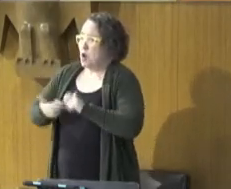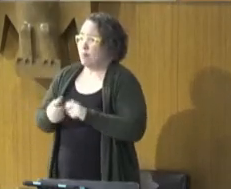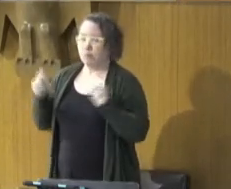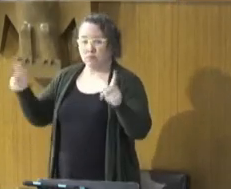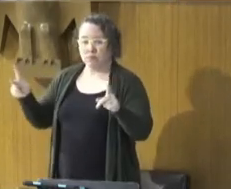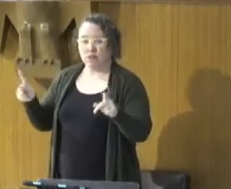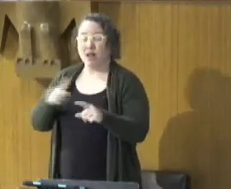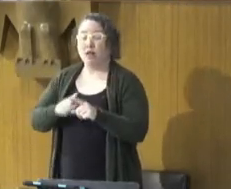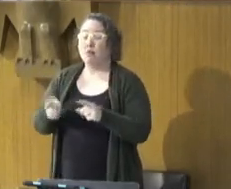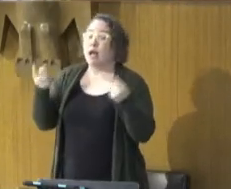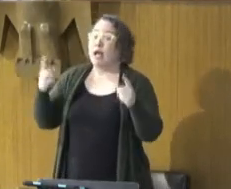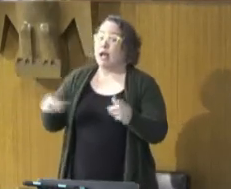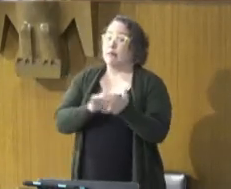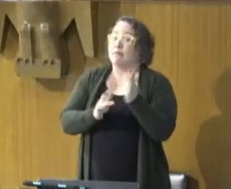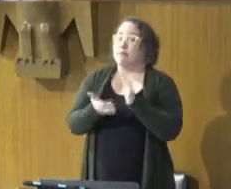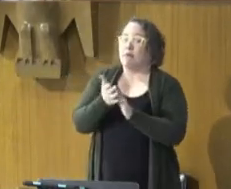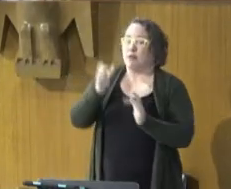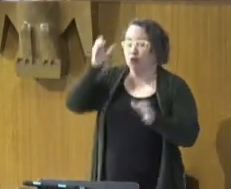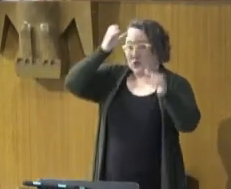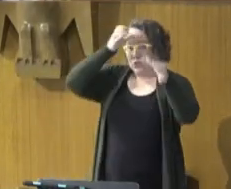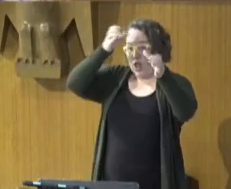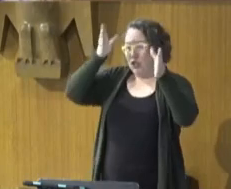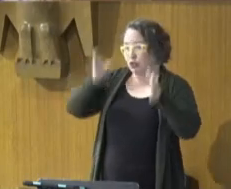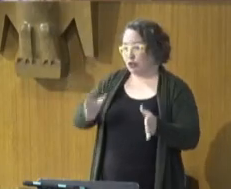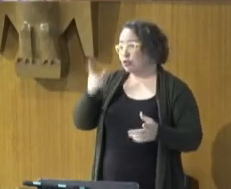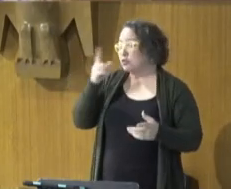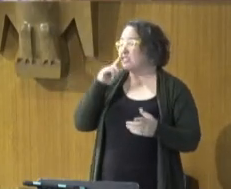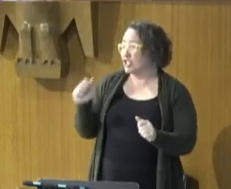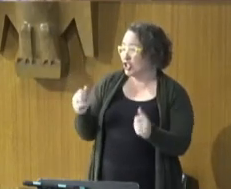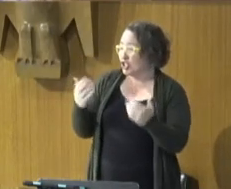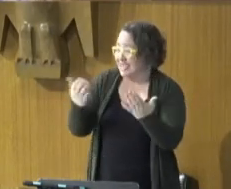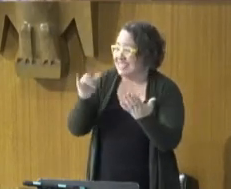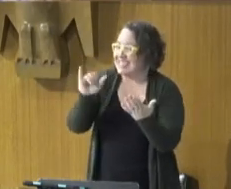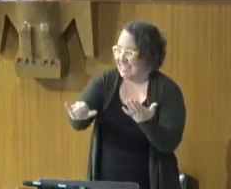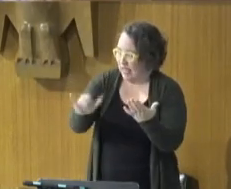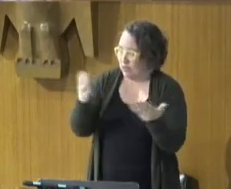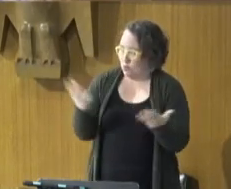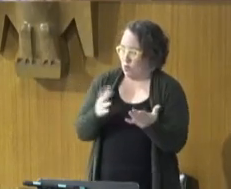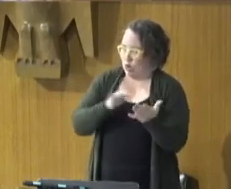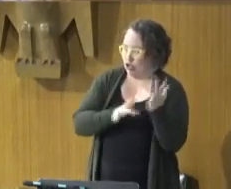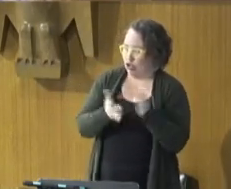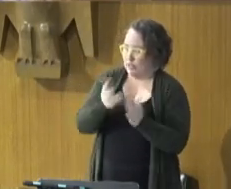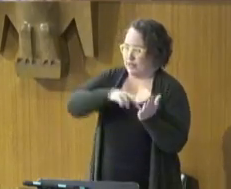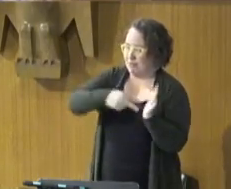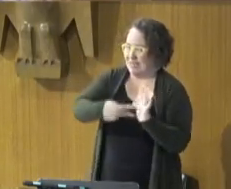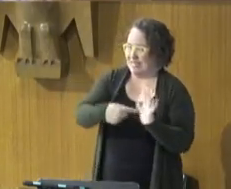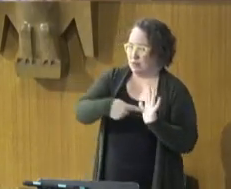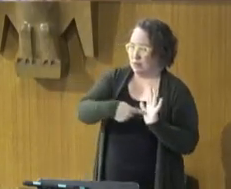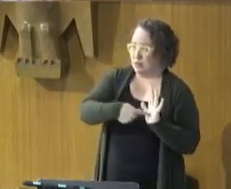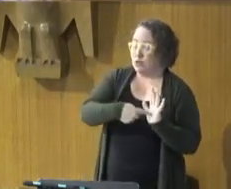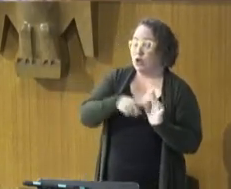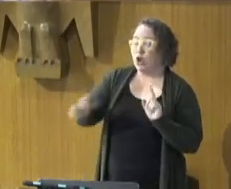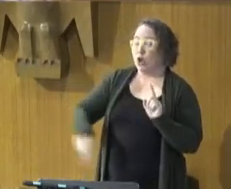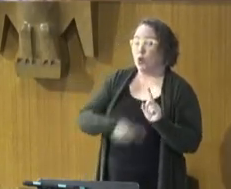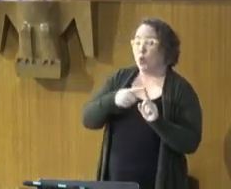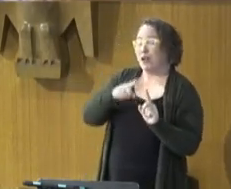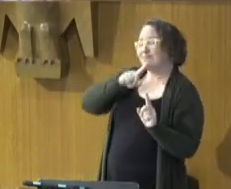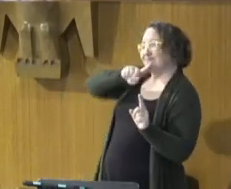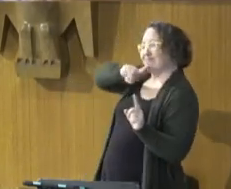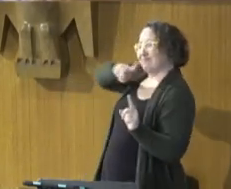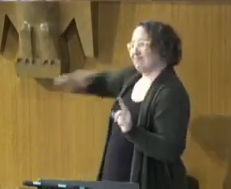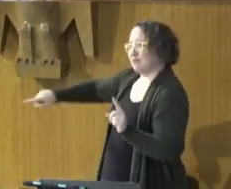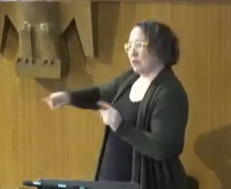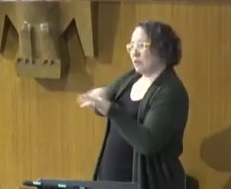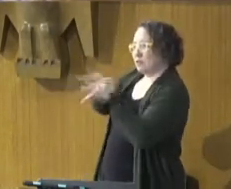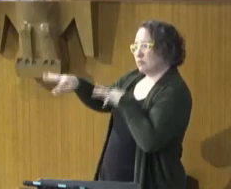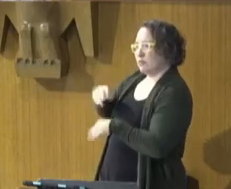scholars actually suggest that that may be what Jesus is doing in this passage. When he tells the woman that you don't take